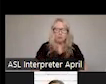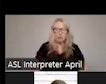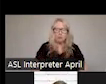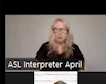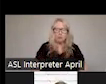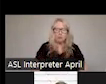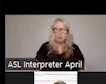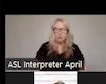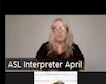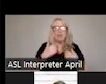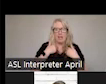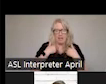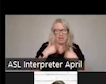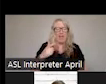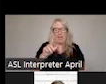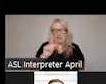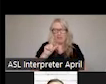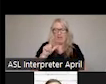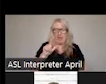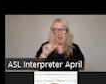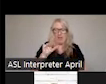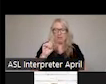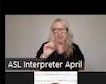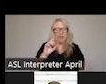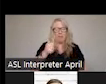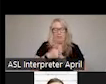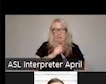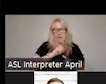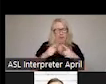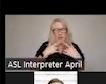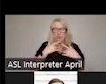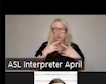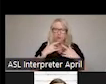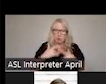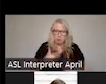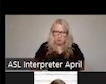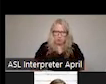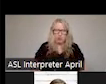I had Allie, and then I went into depression, and then